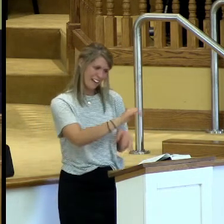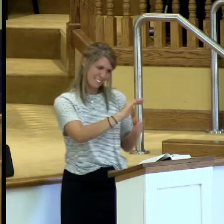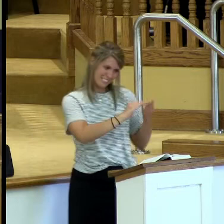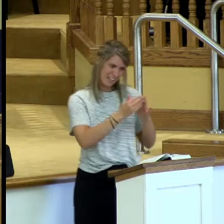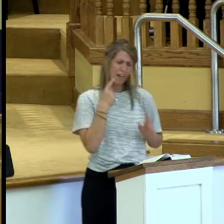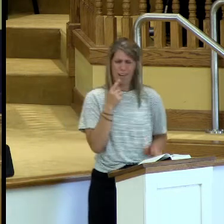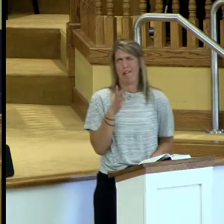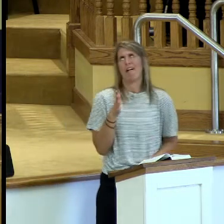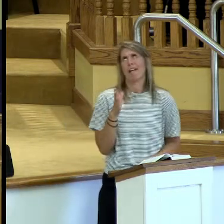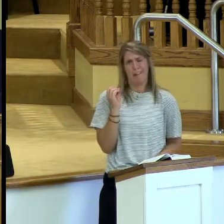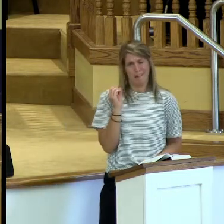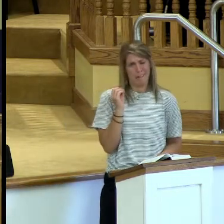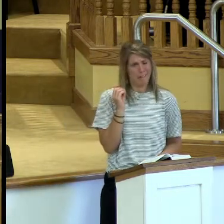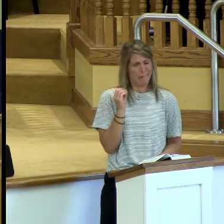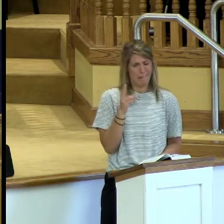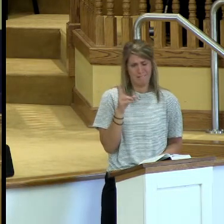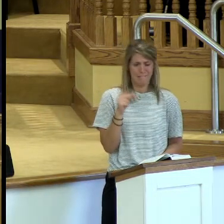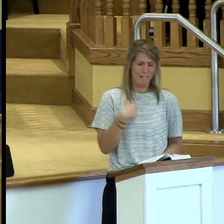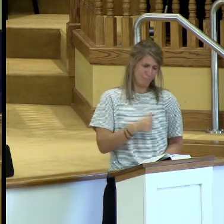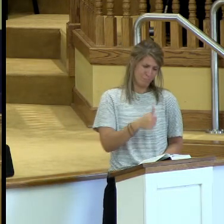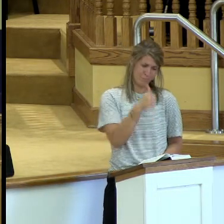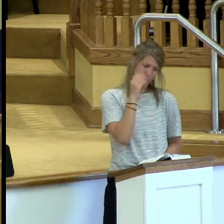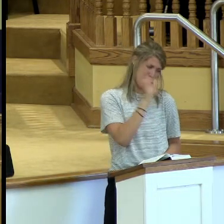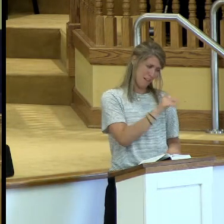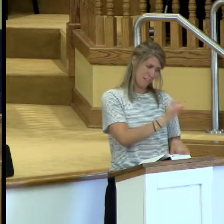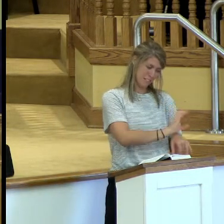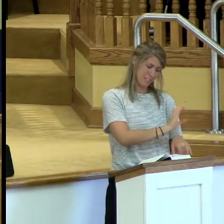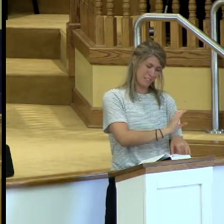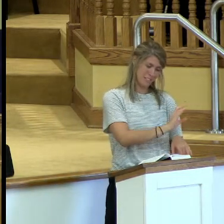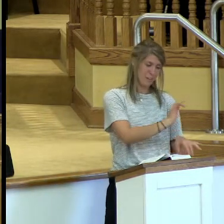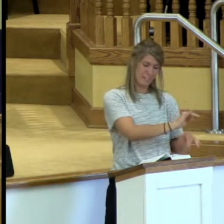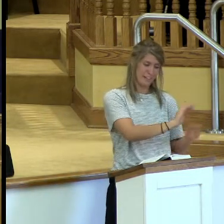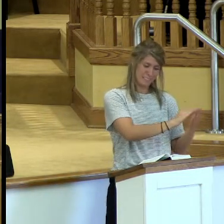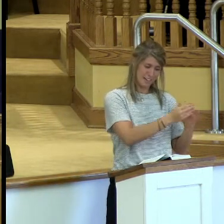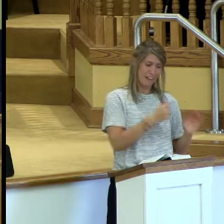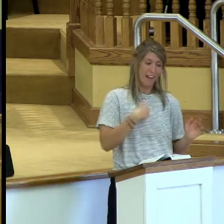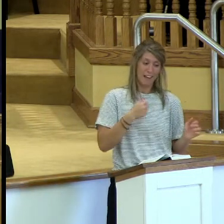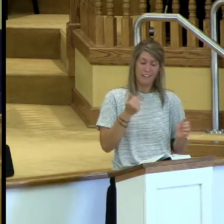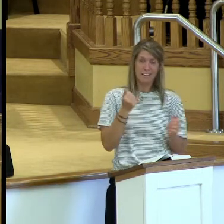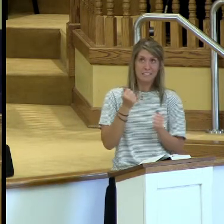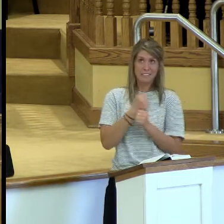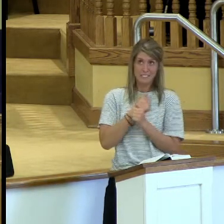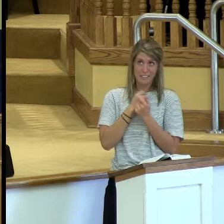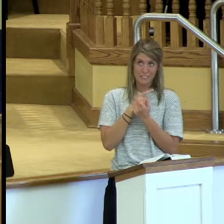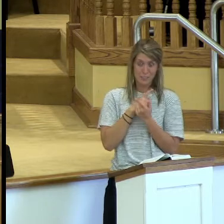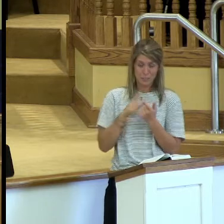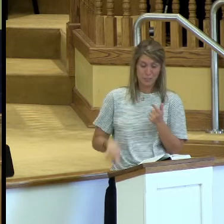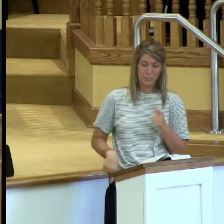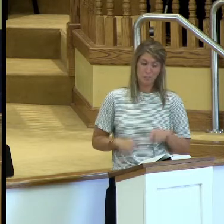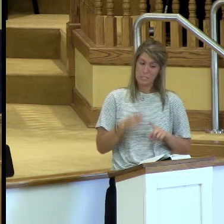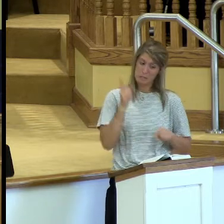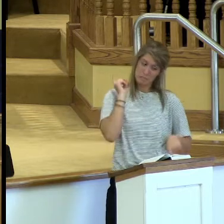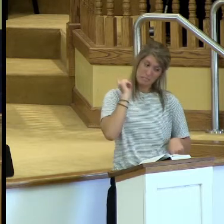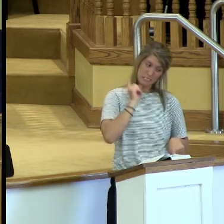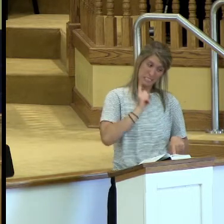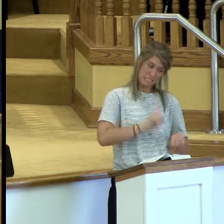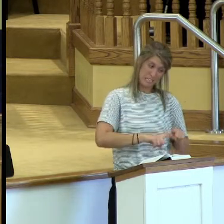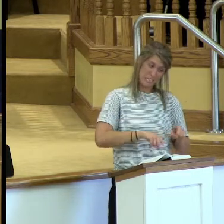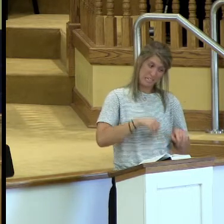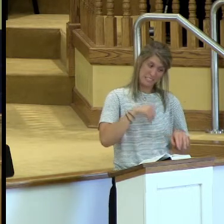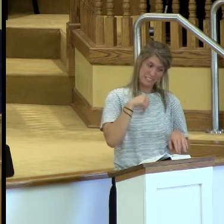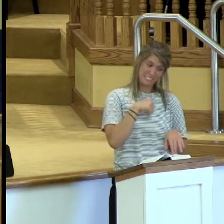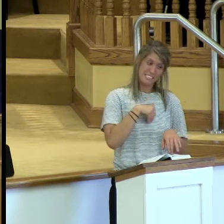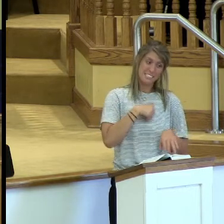nah, I'm not going back. I love you. And I didn't tell him this. I thought it, so he knew anyways. But I was like, you can't send a